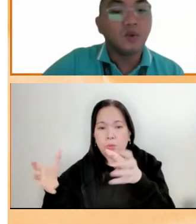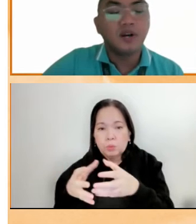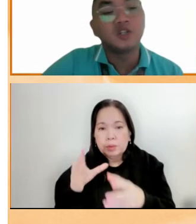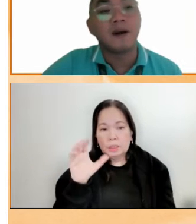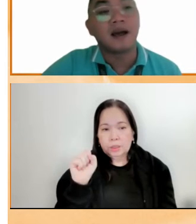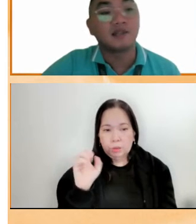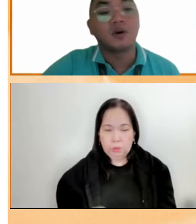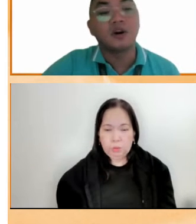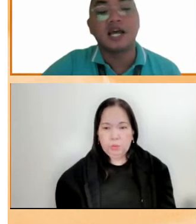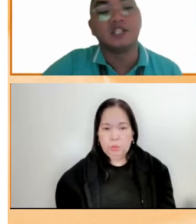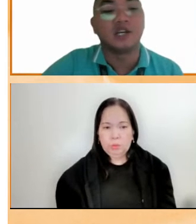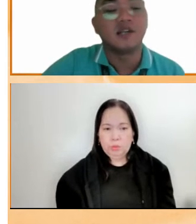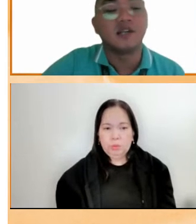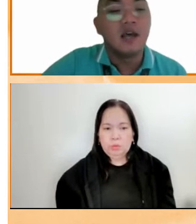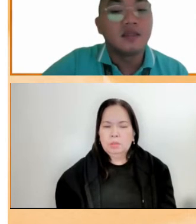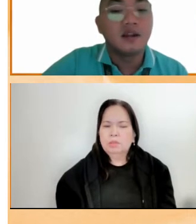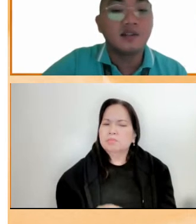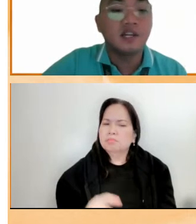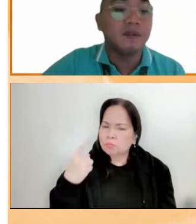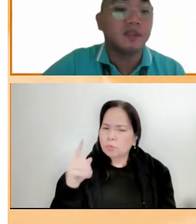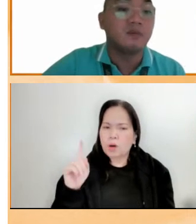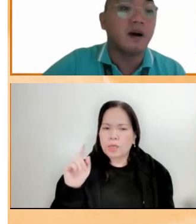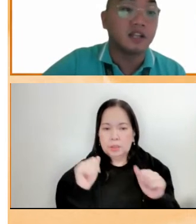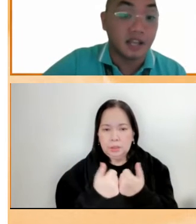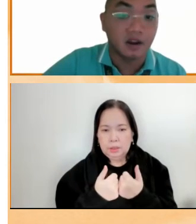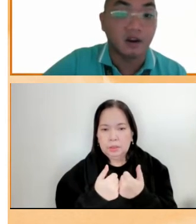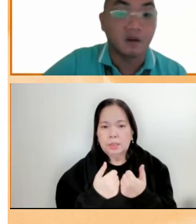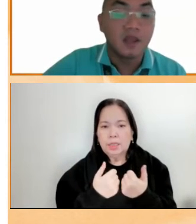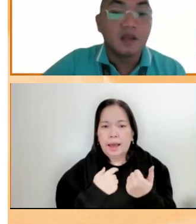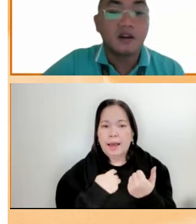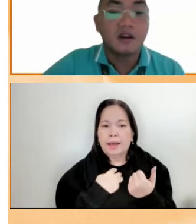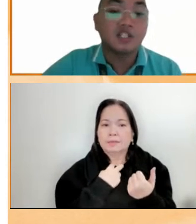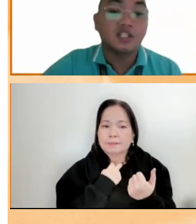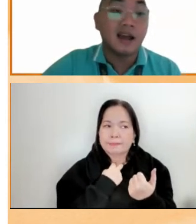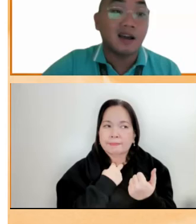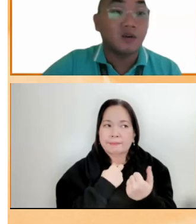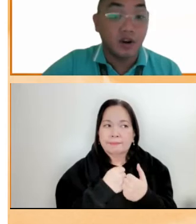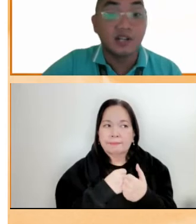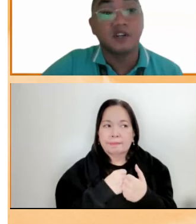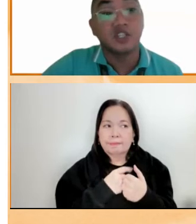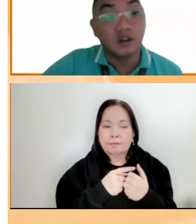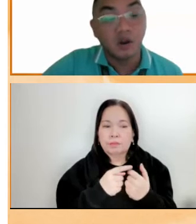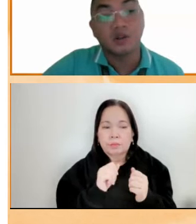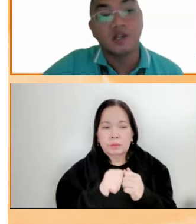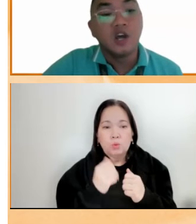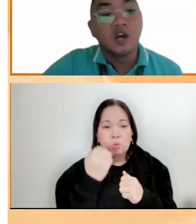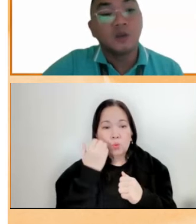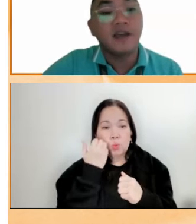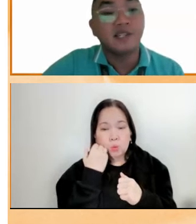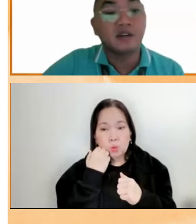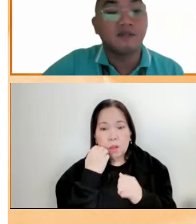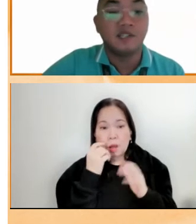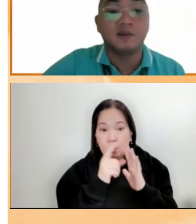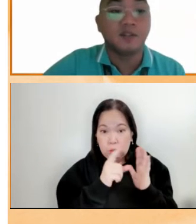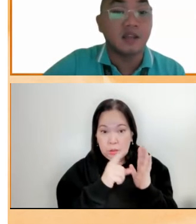But what are the drawbacks, no, or the challenges? There is an implementation bottleneck here. There are actually lack or insufficient laws to